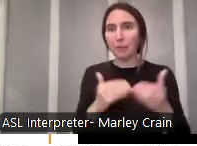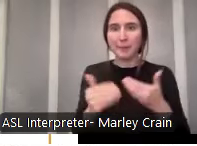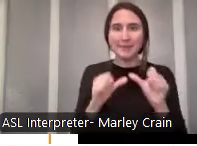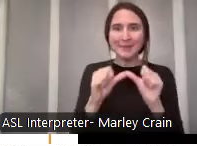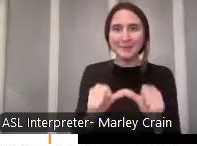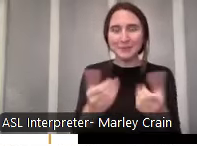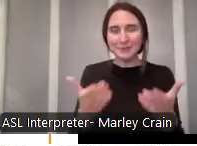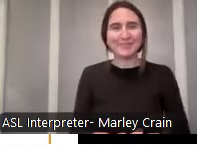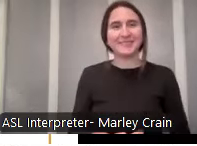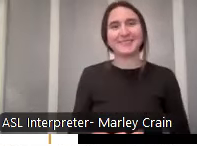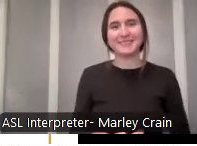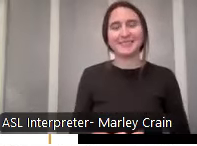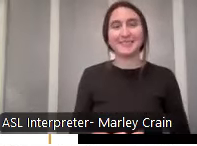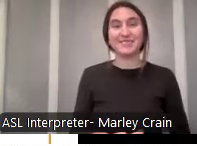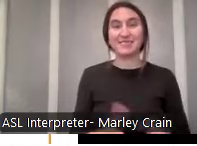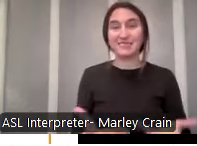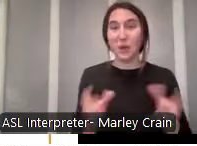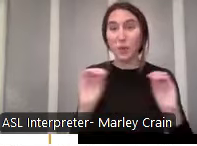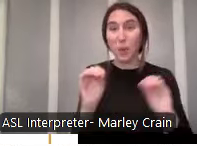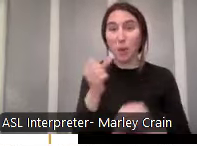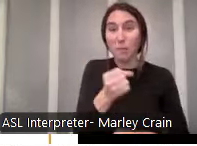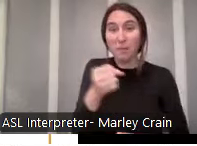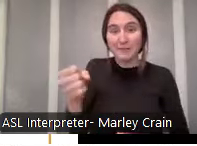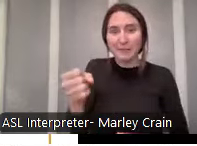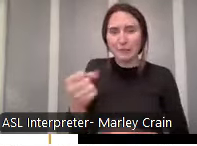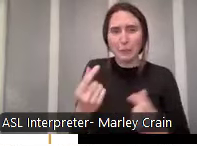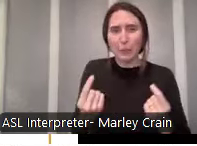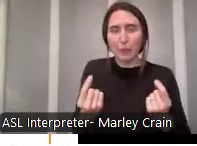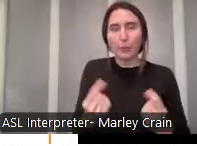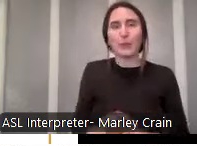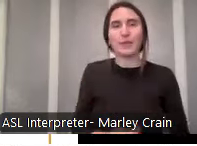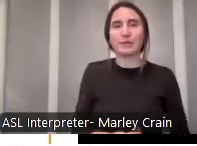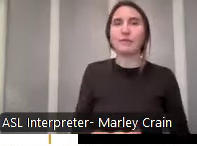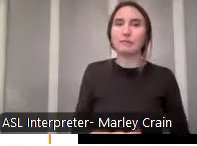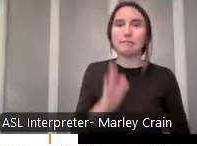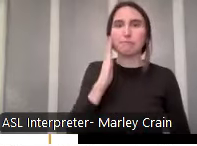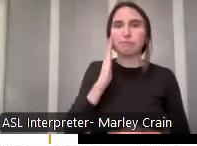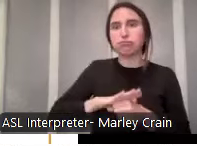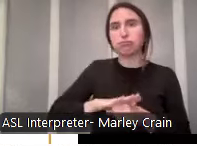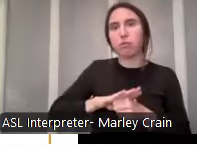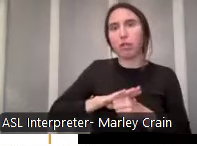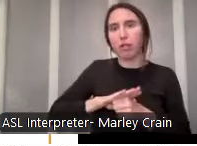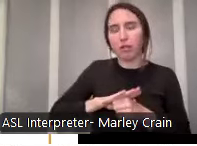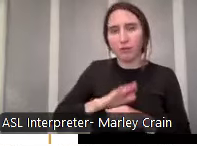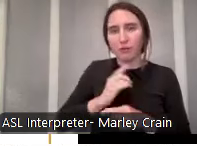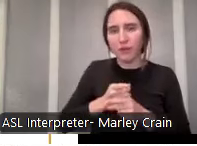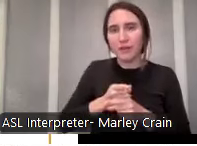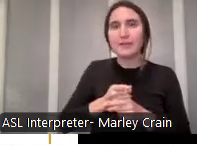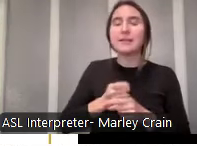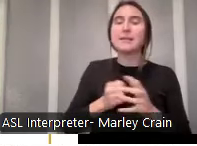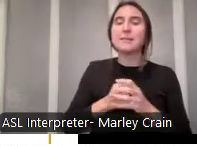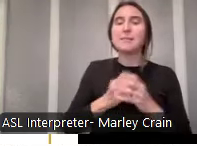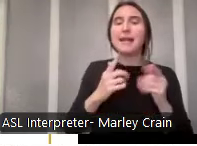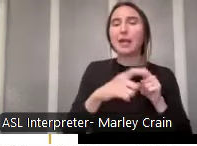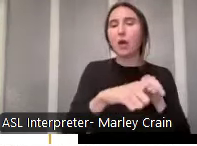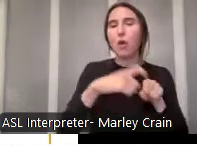Okay, what if you have no placement? As I said, that's one of the most stressful things. And we have had a number of calls this year